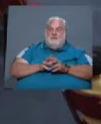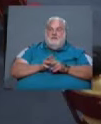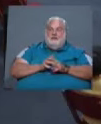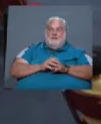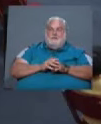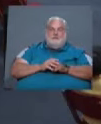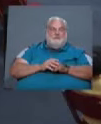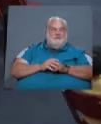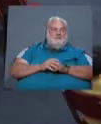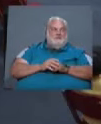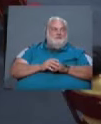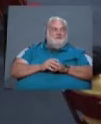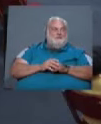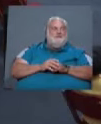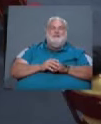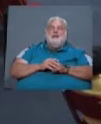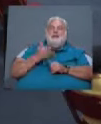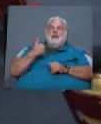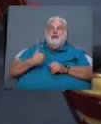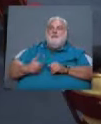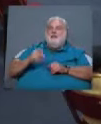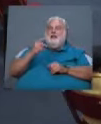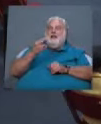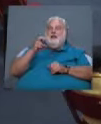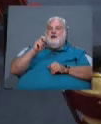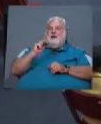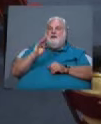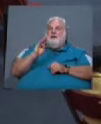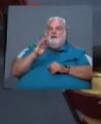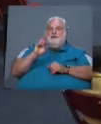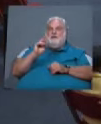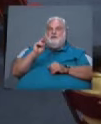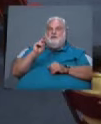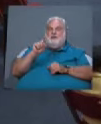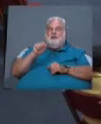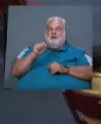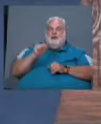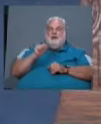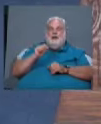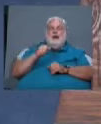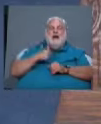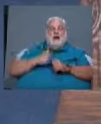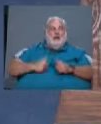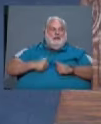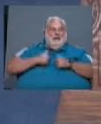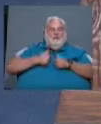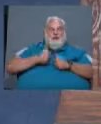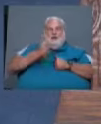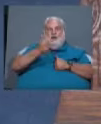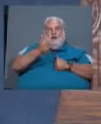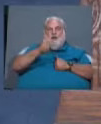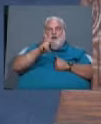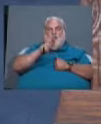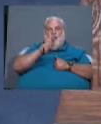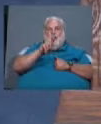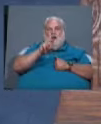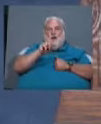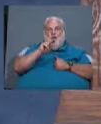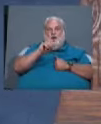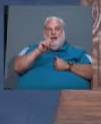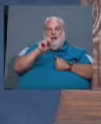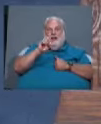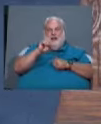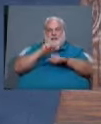Hello, my name is Karen Brooks. I'm a resident of the Granite Mountain community, and I just wanted to kind of go back over what